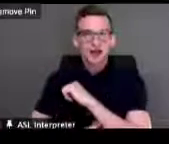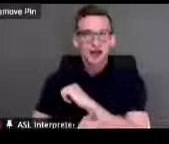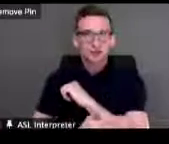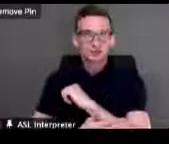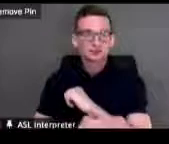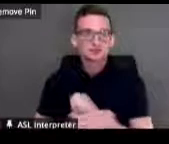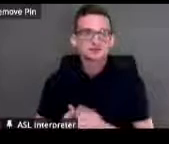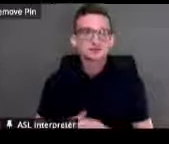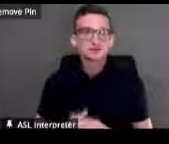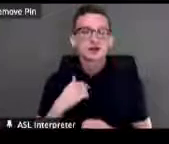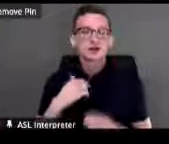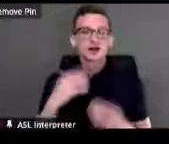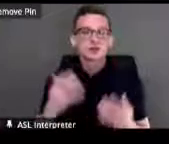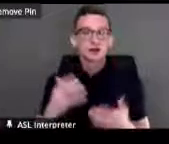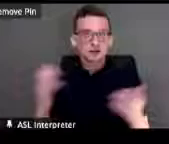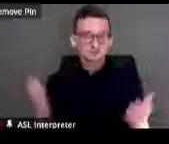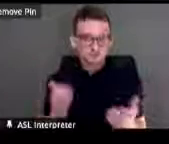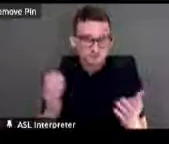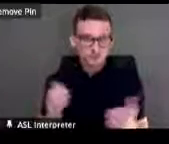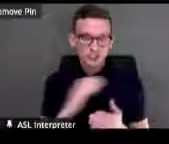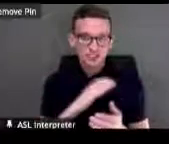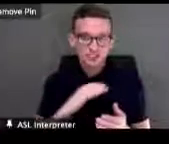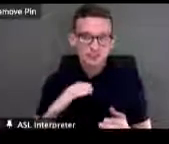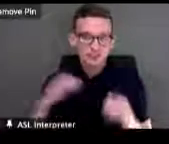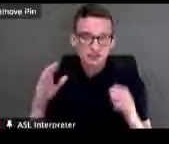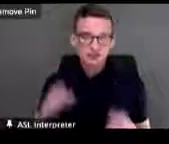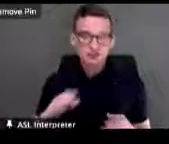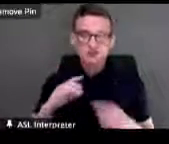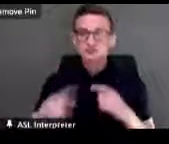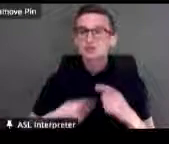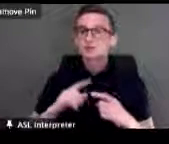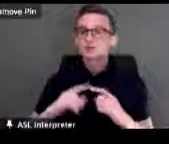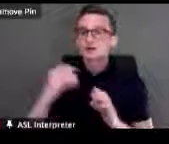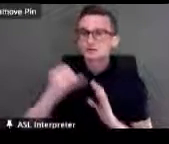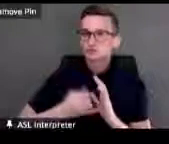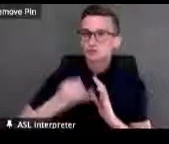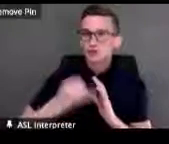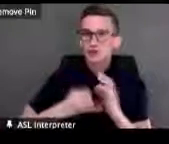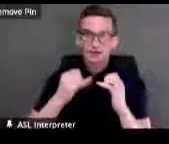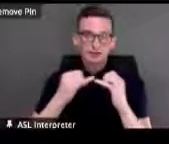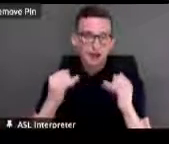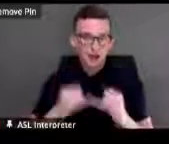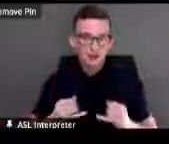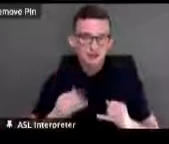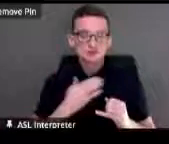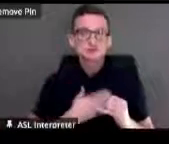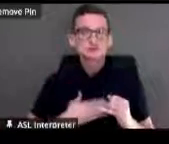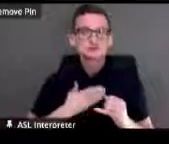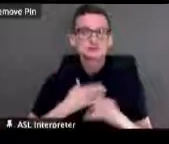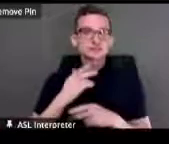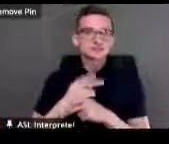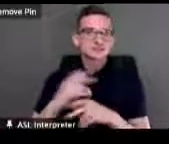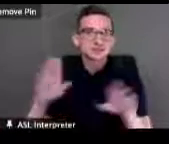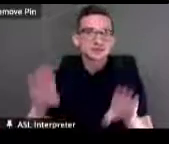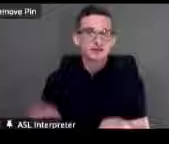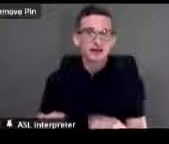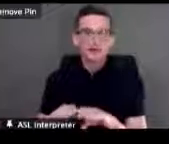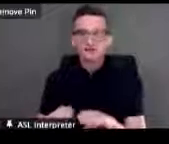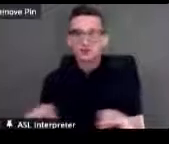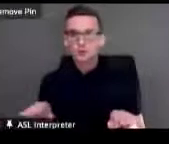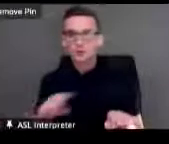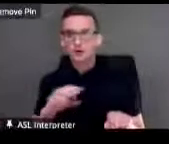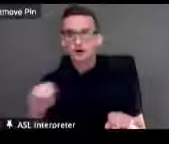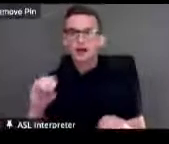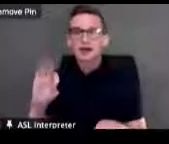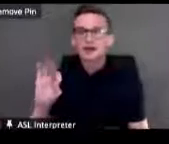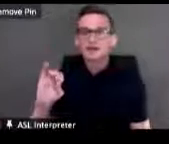wanted to urge the commissioners that when drawing the lines, to make sure to keep the valley floor and the foothill and